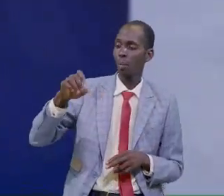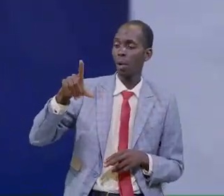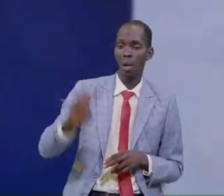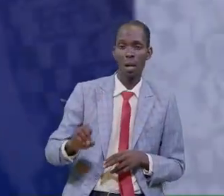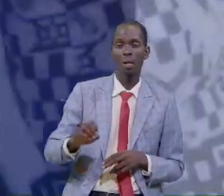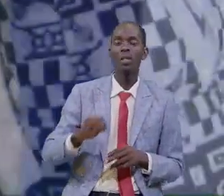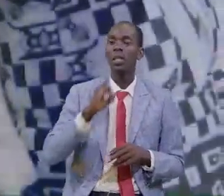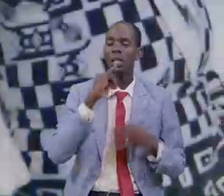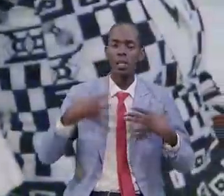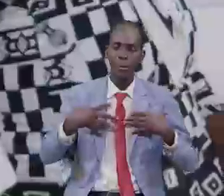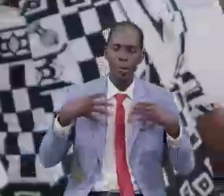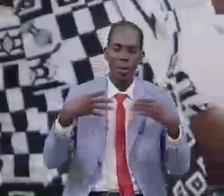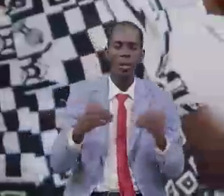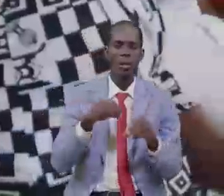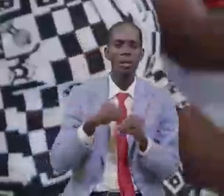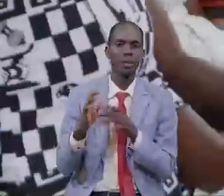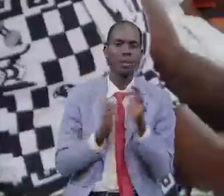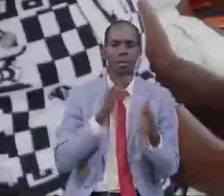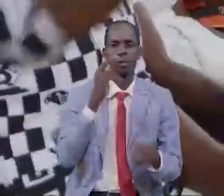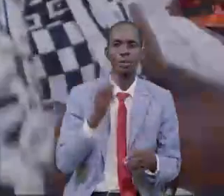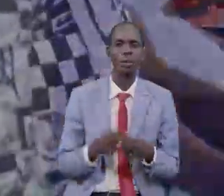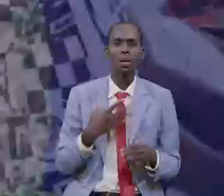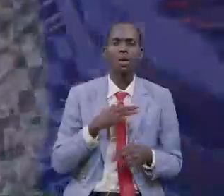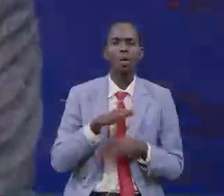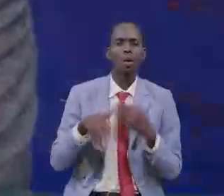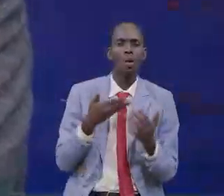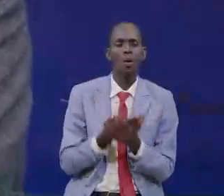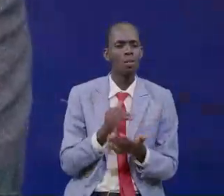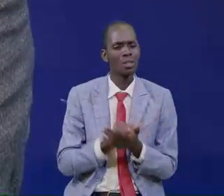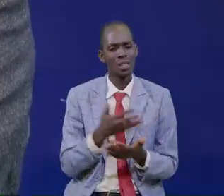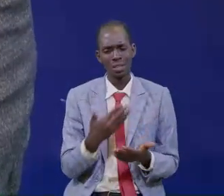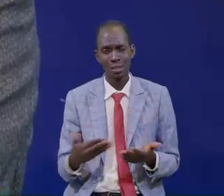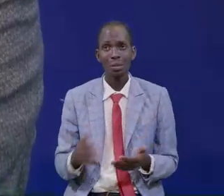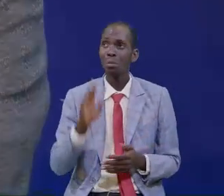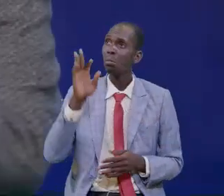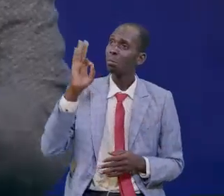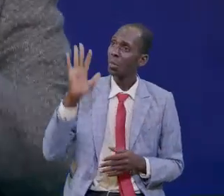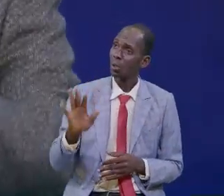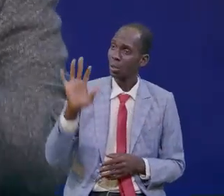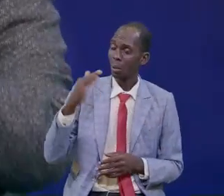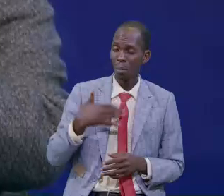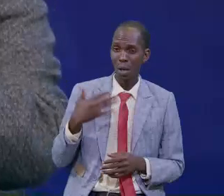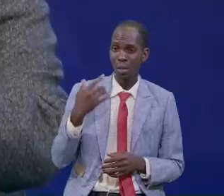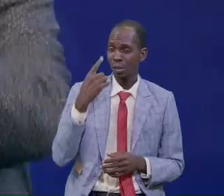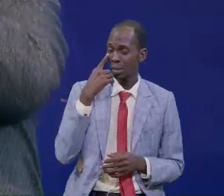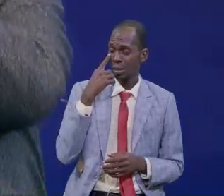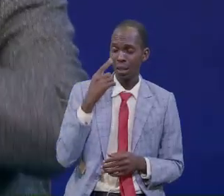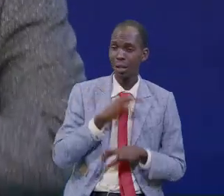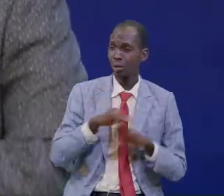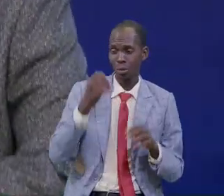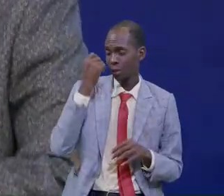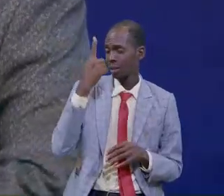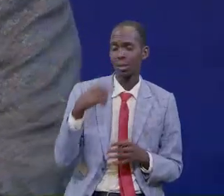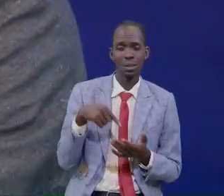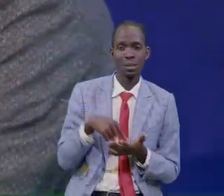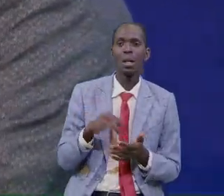tonight. And all that thing, Pastor, this my side, I don't know how it is, I know how it will be, it is